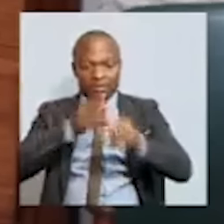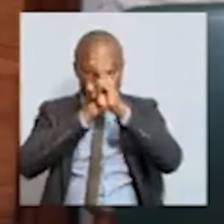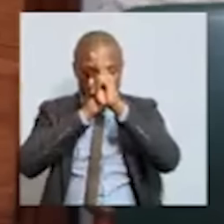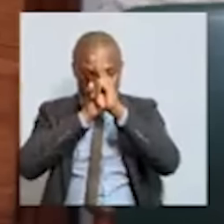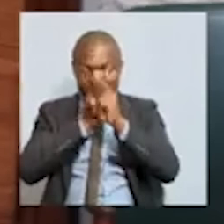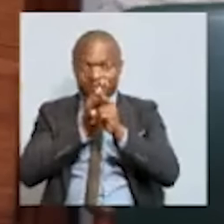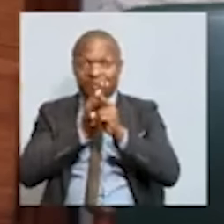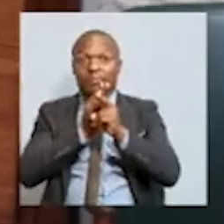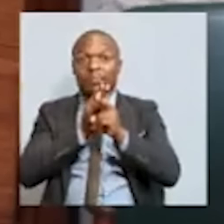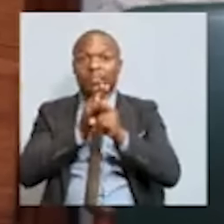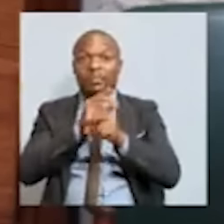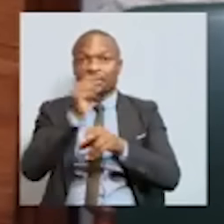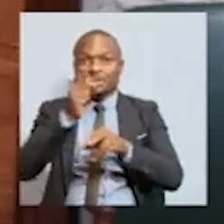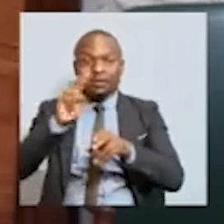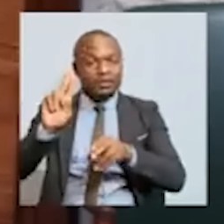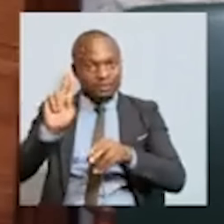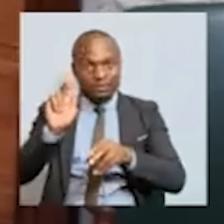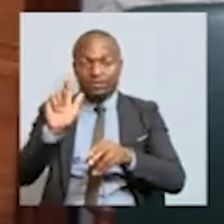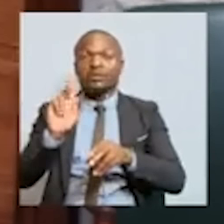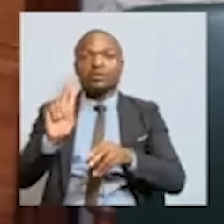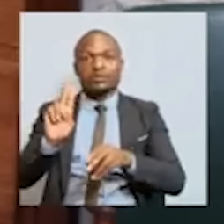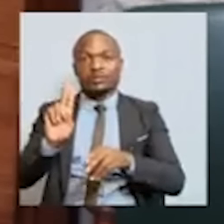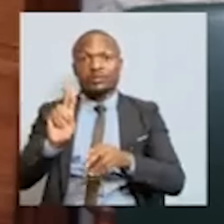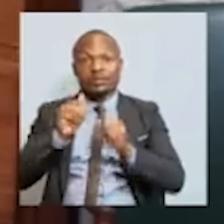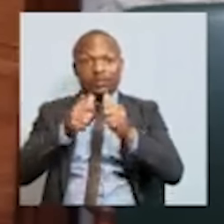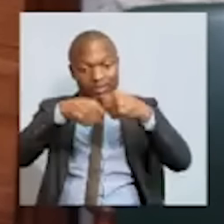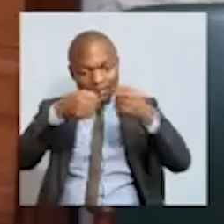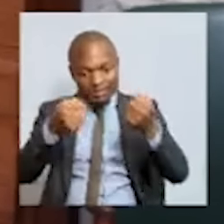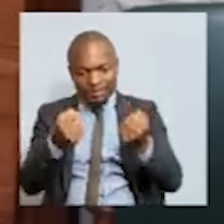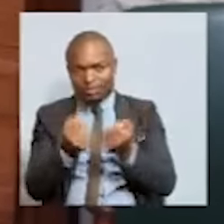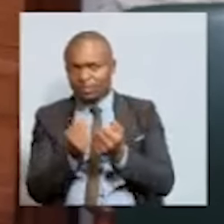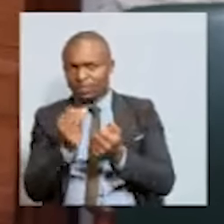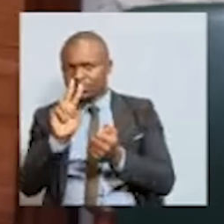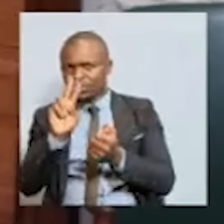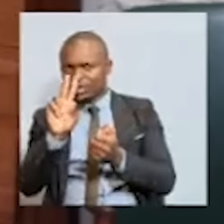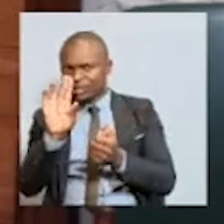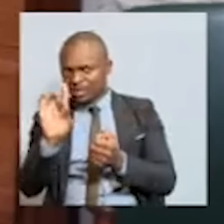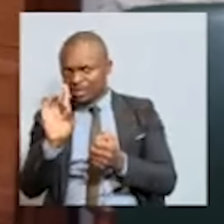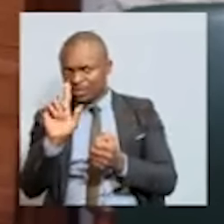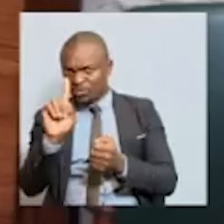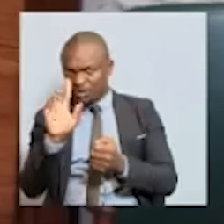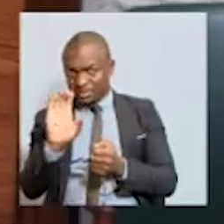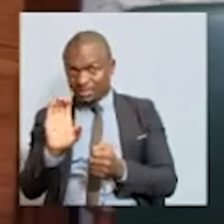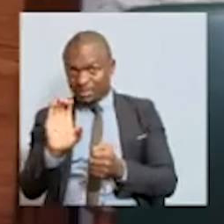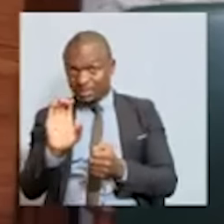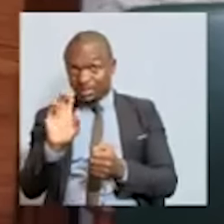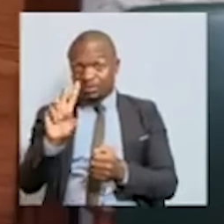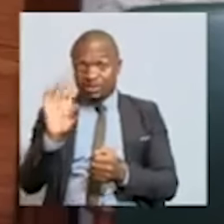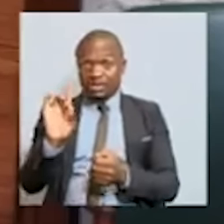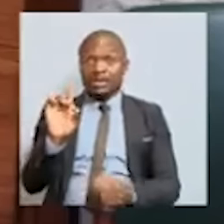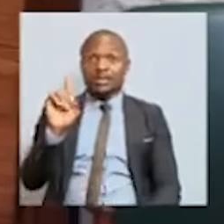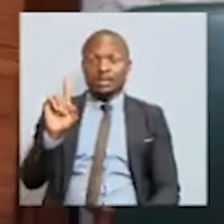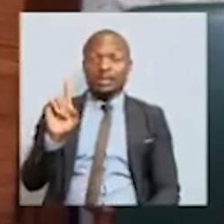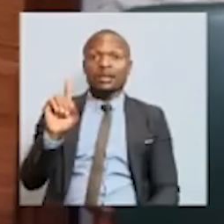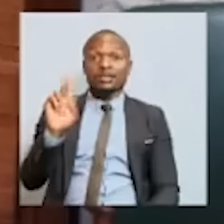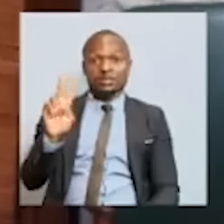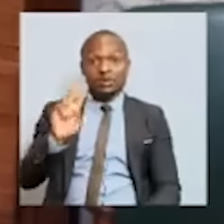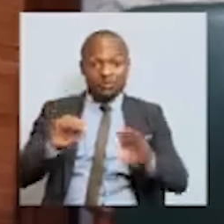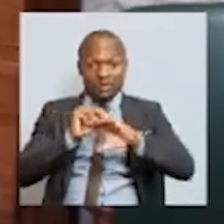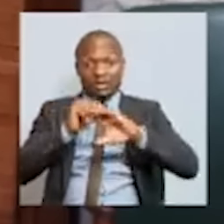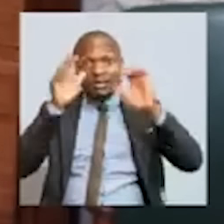MP. Further, pursuant to Section 28(1)(c) and 28(a)(2) of the National